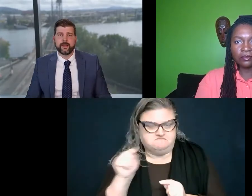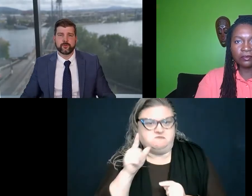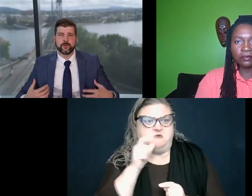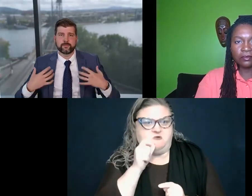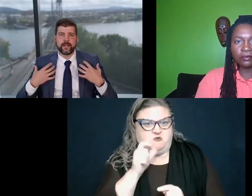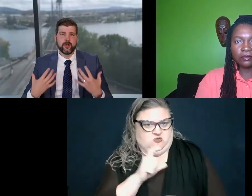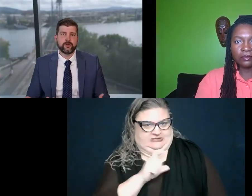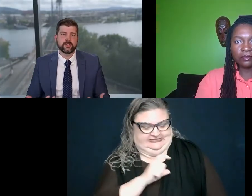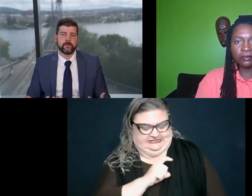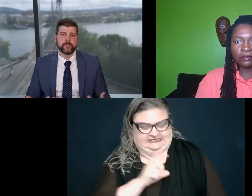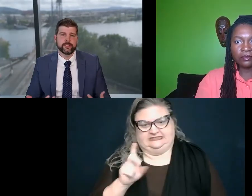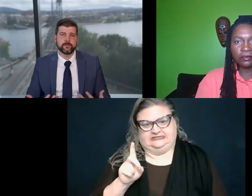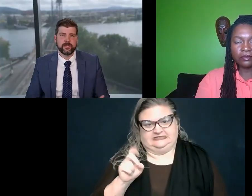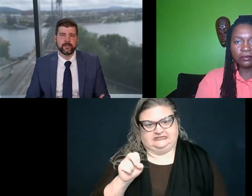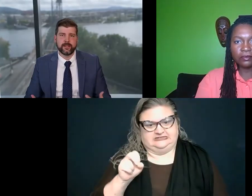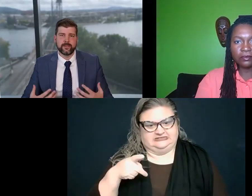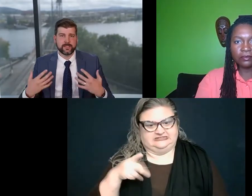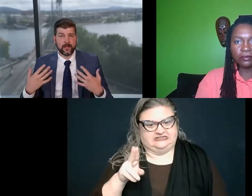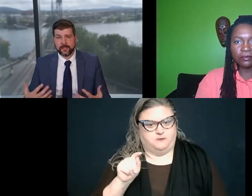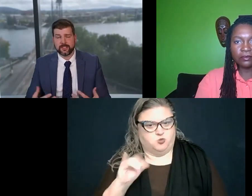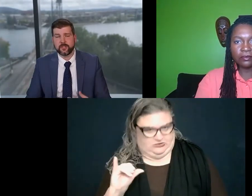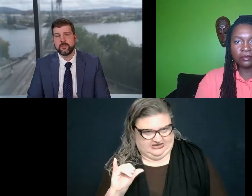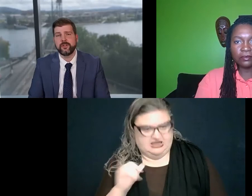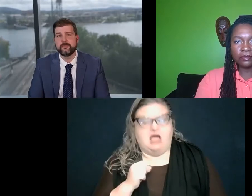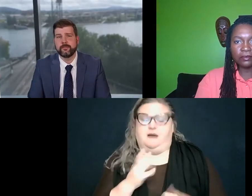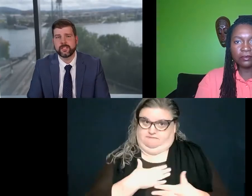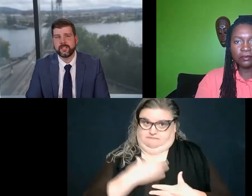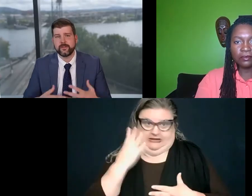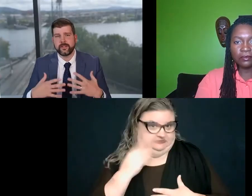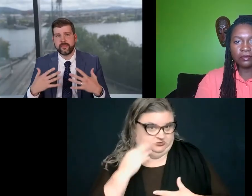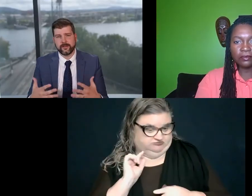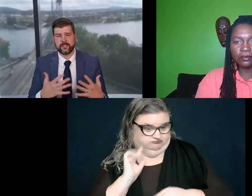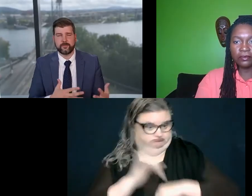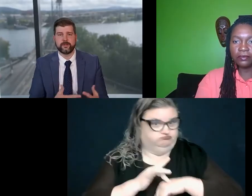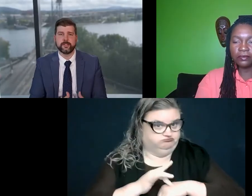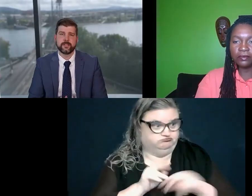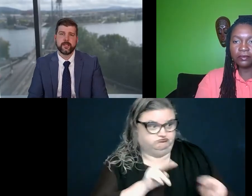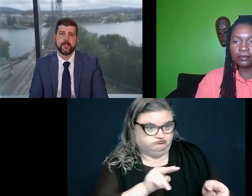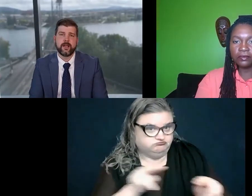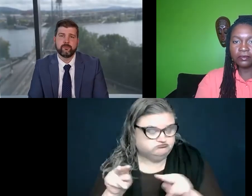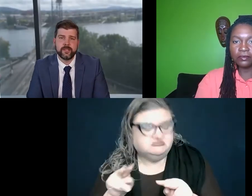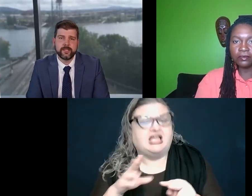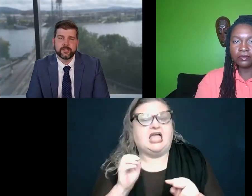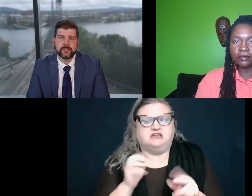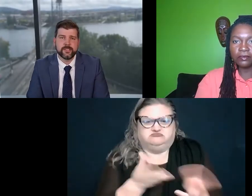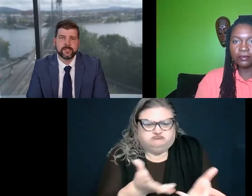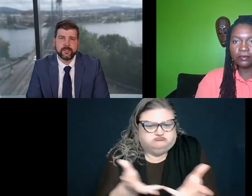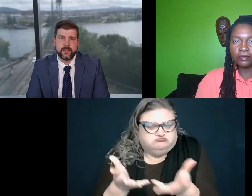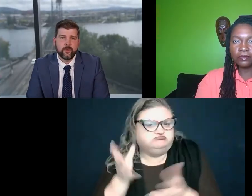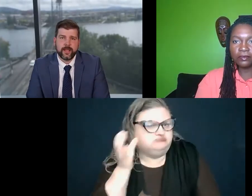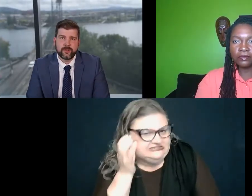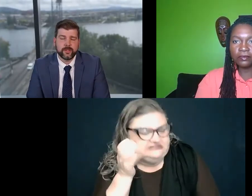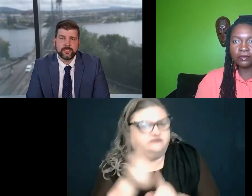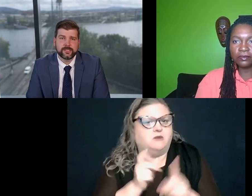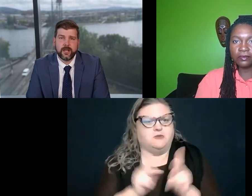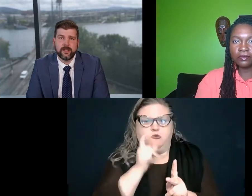ground, and of course, my own experience being there, and then talking to community members and hearing their experience of being in the streets. And